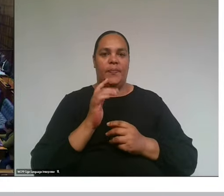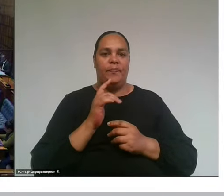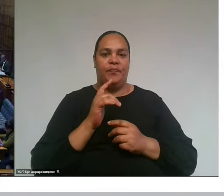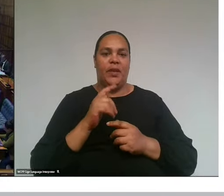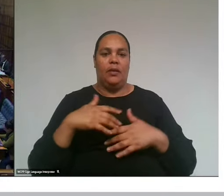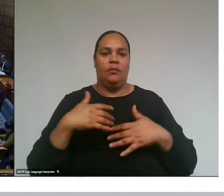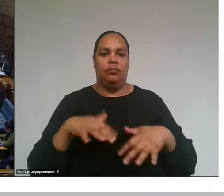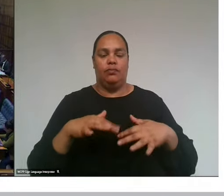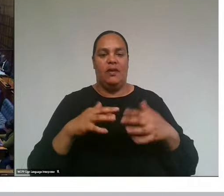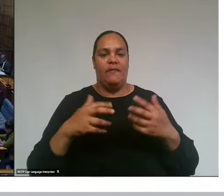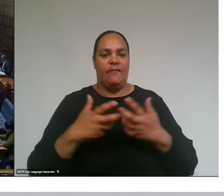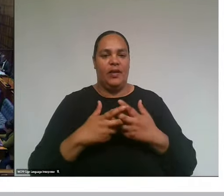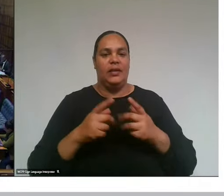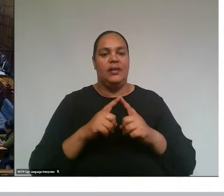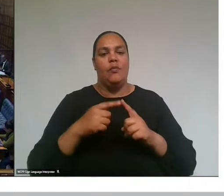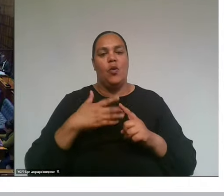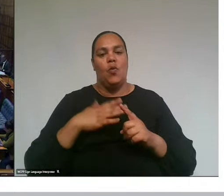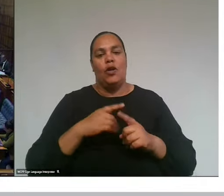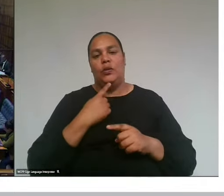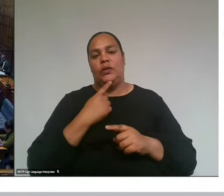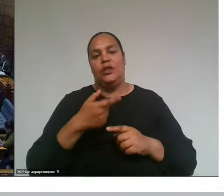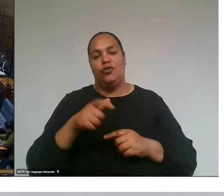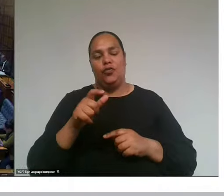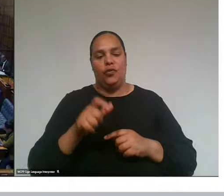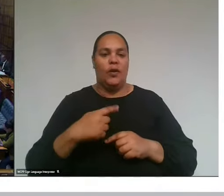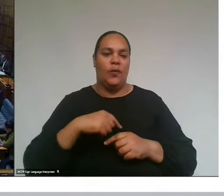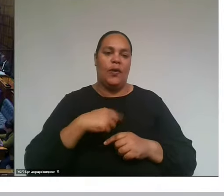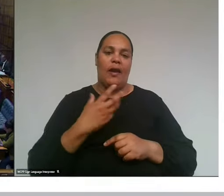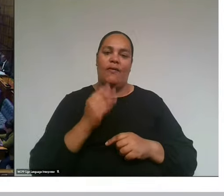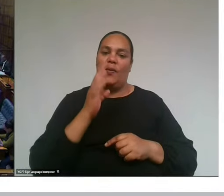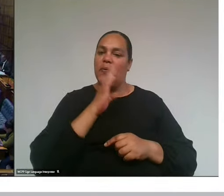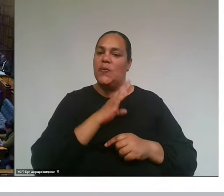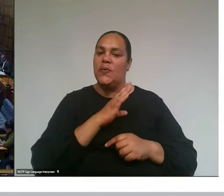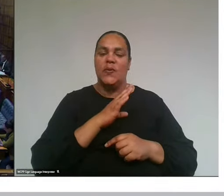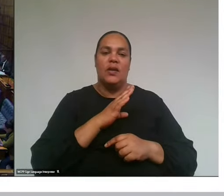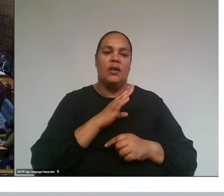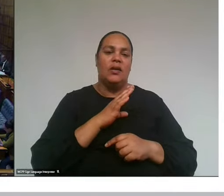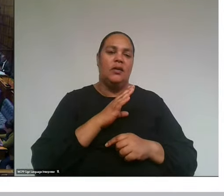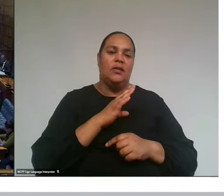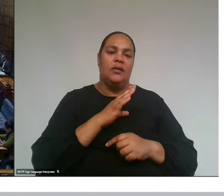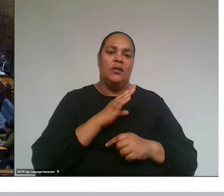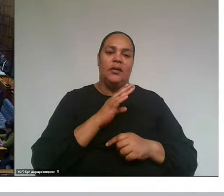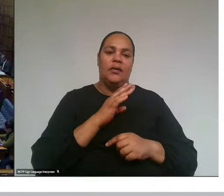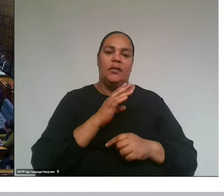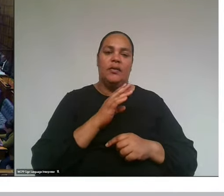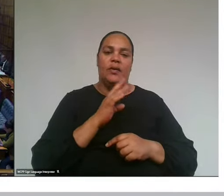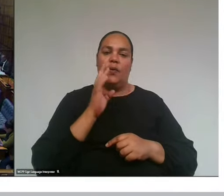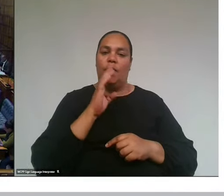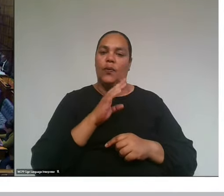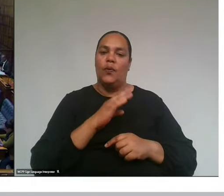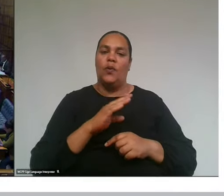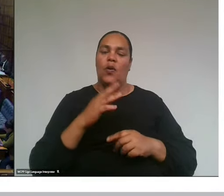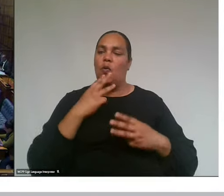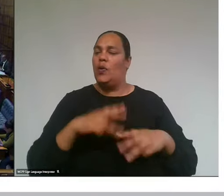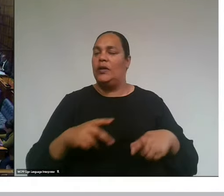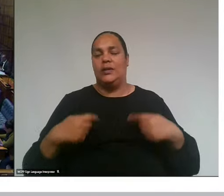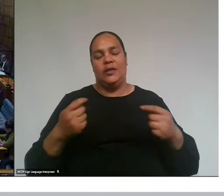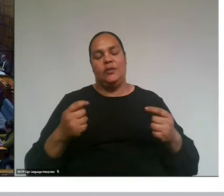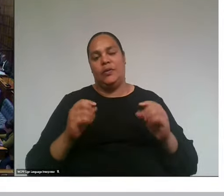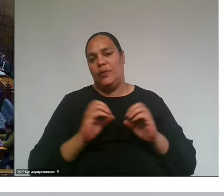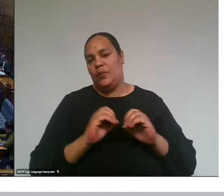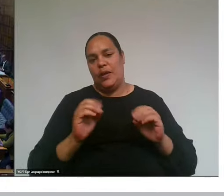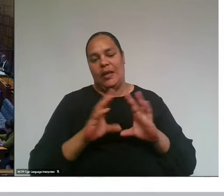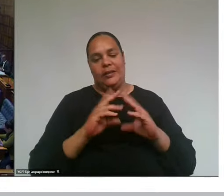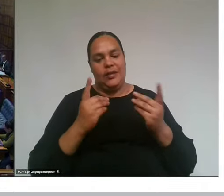feat we also would like to mention chair that we had no um uh unauthorized fruitless and wasteful expenditure as a